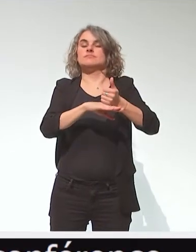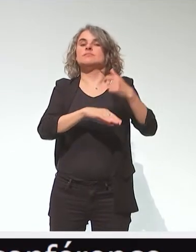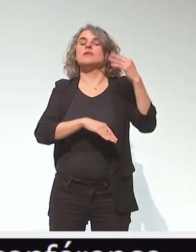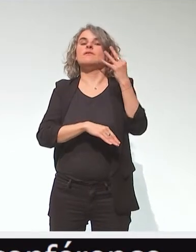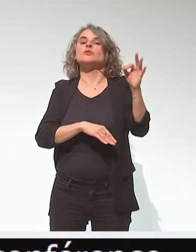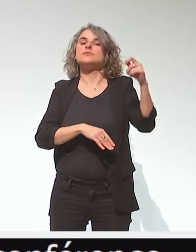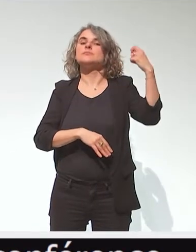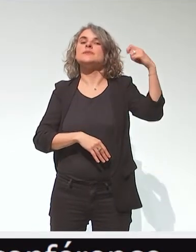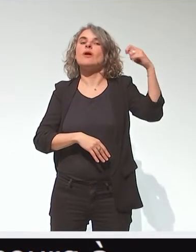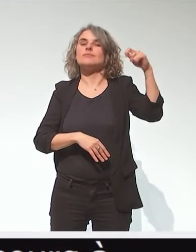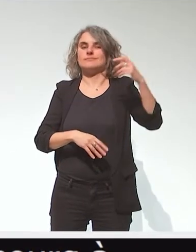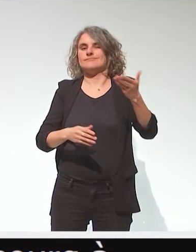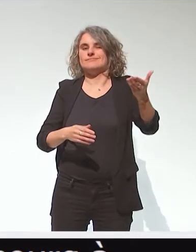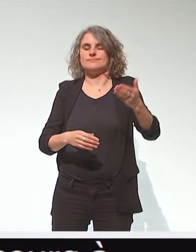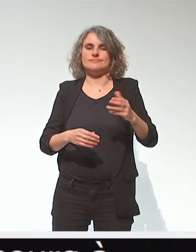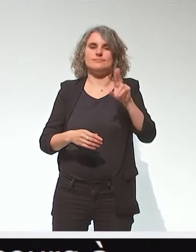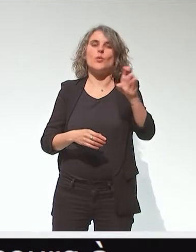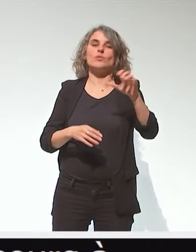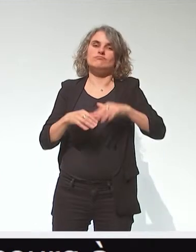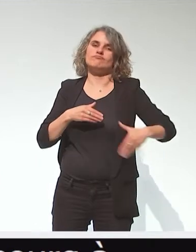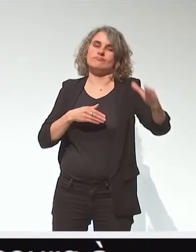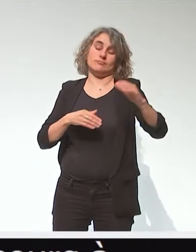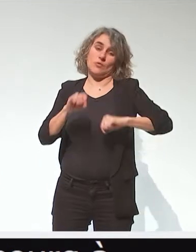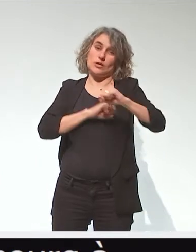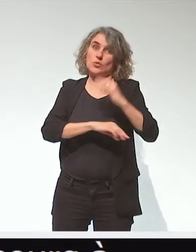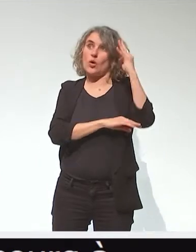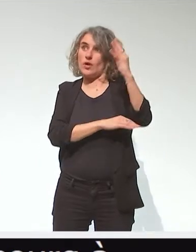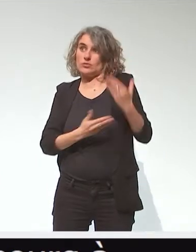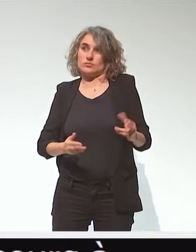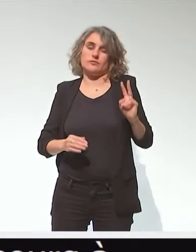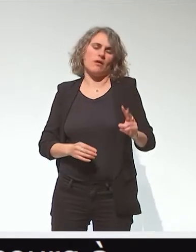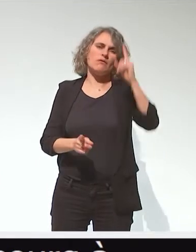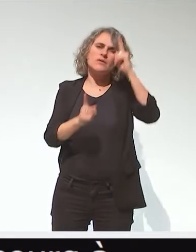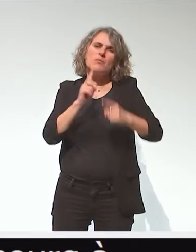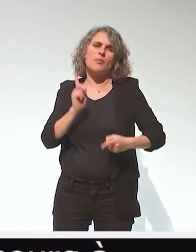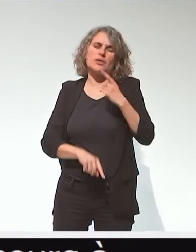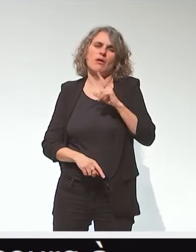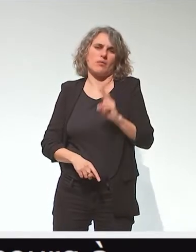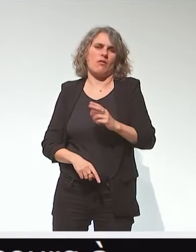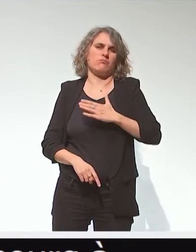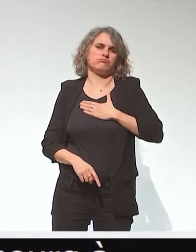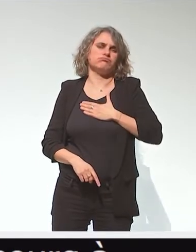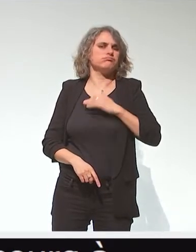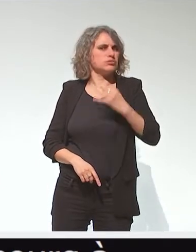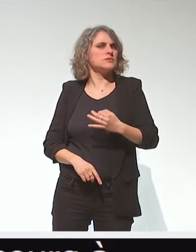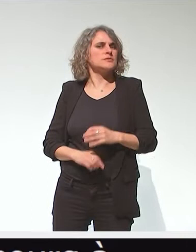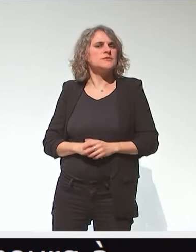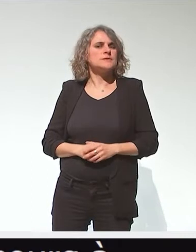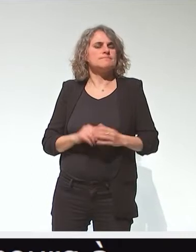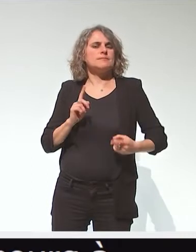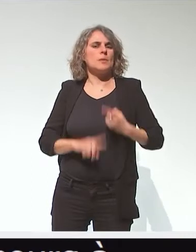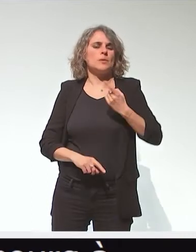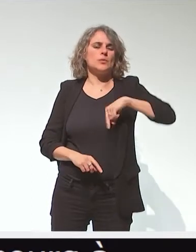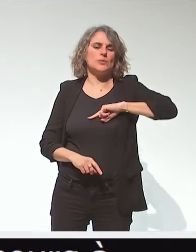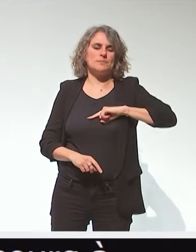political circumstances. My thanks go to the French presidency for having organised this very important event on a very important topic,